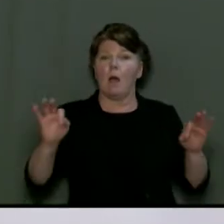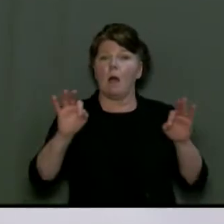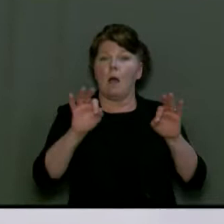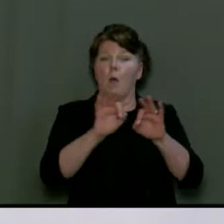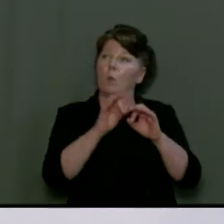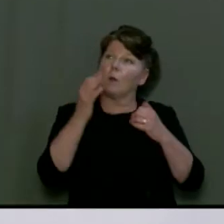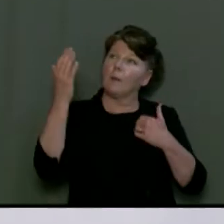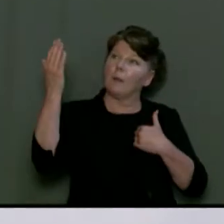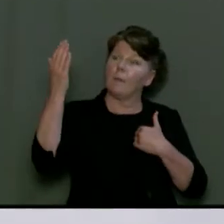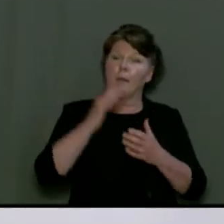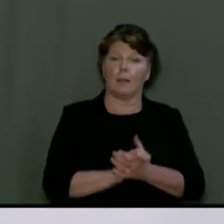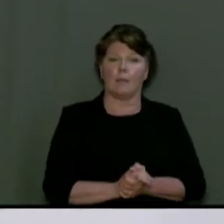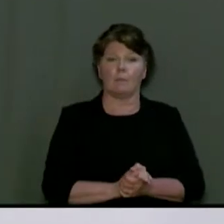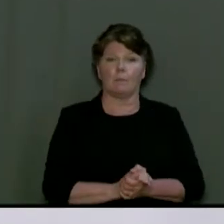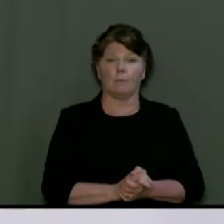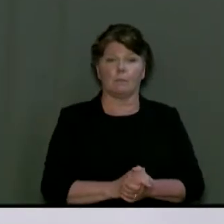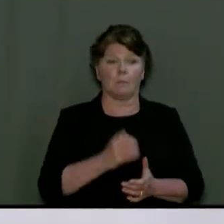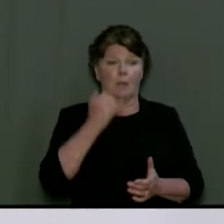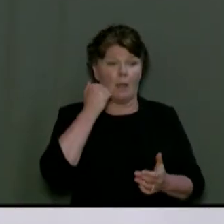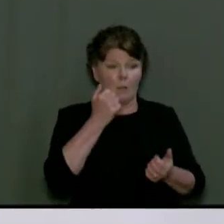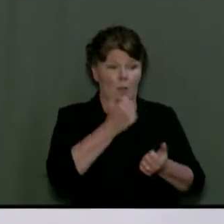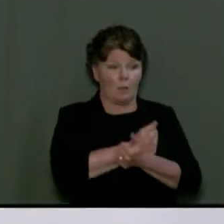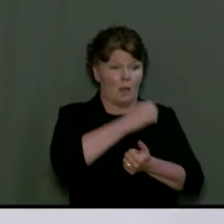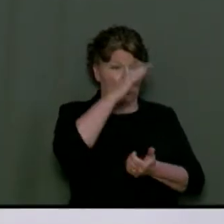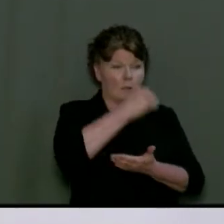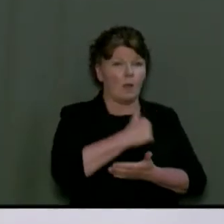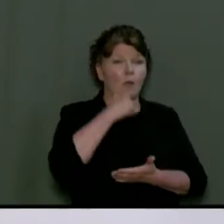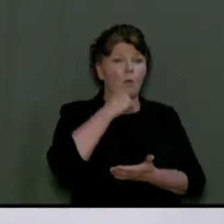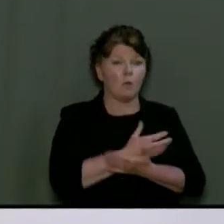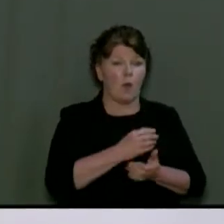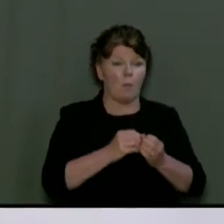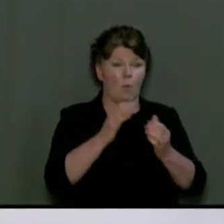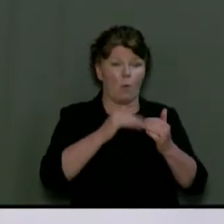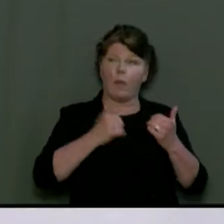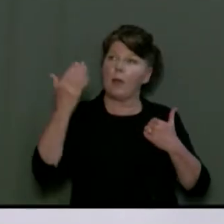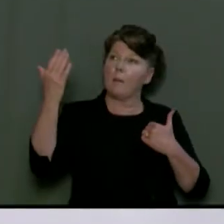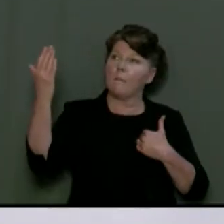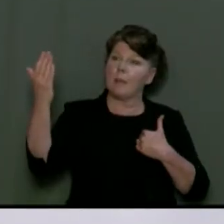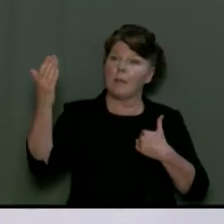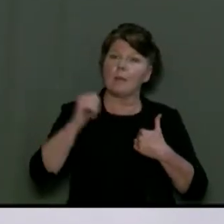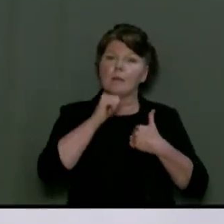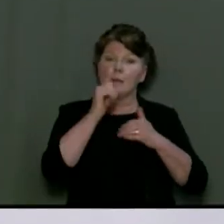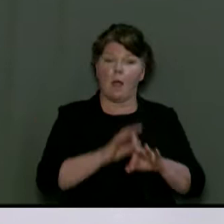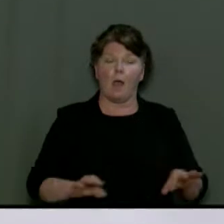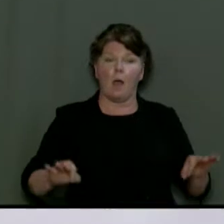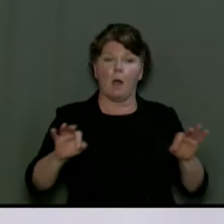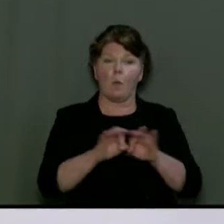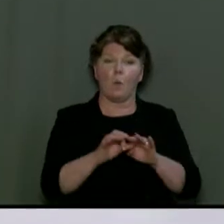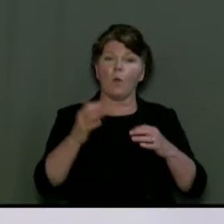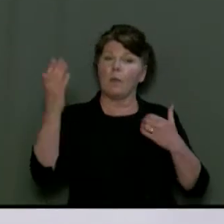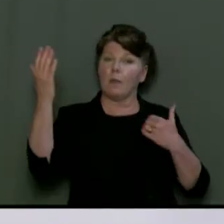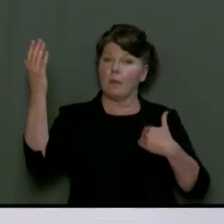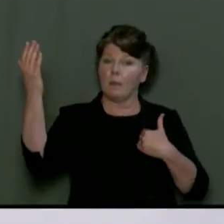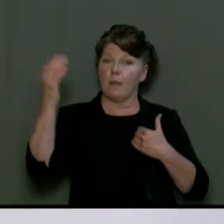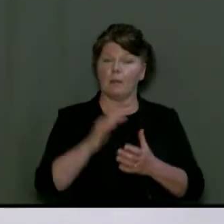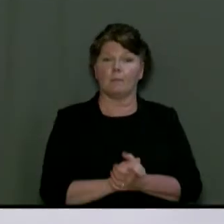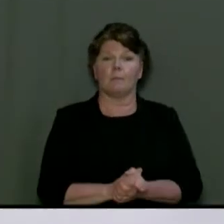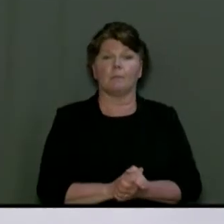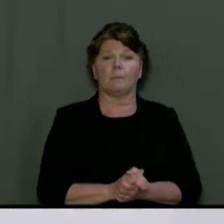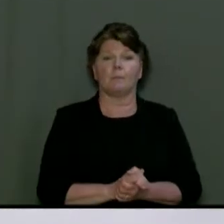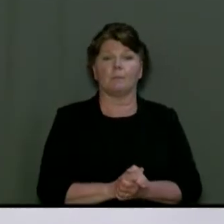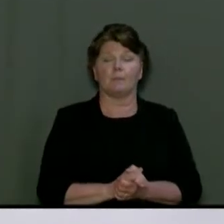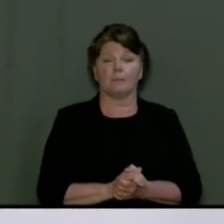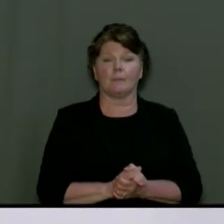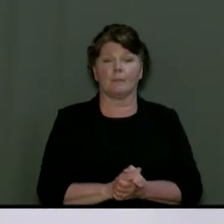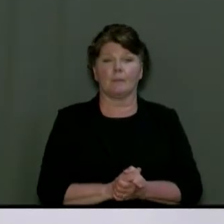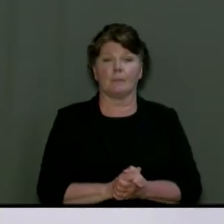me. And whoever loves son or daughter more than me is not worthy of me. And